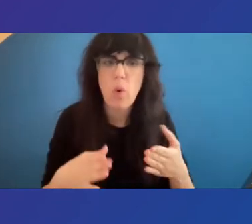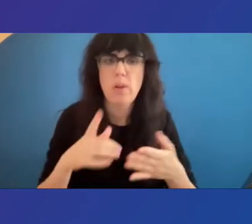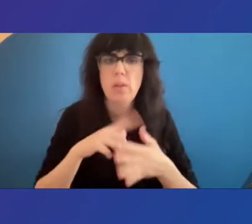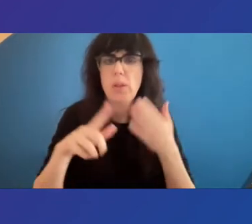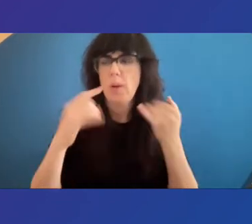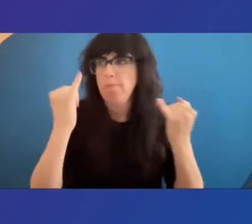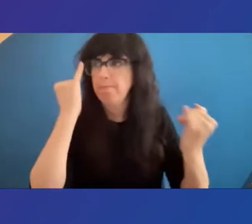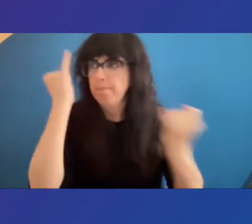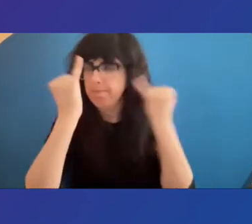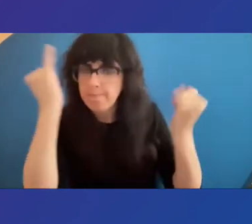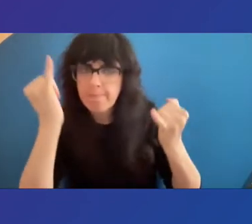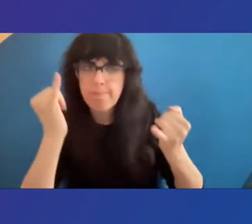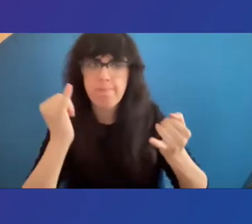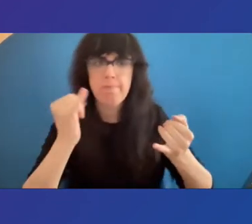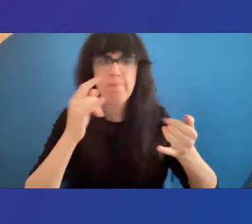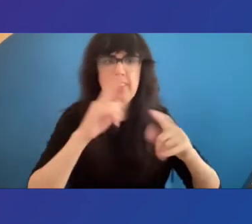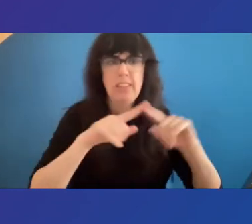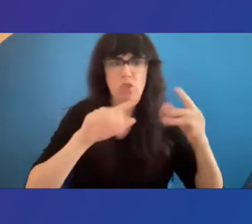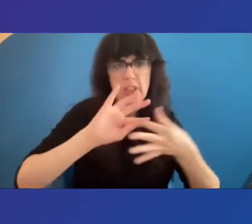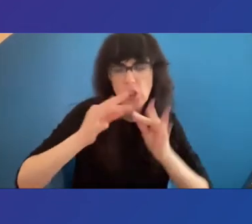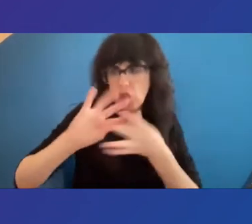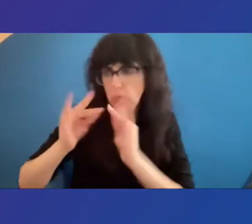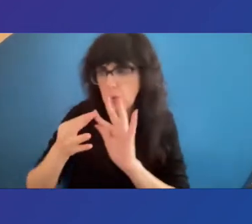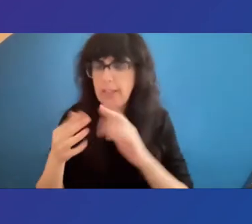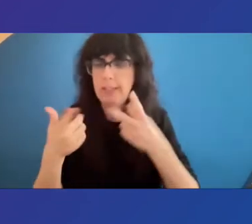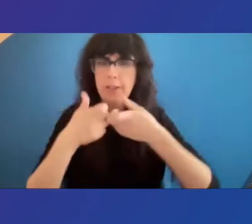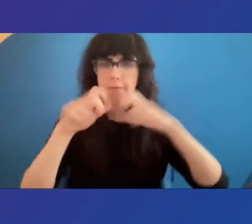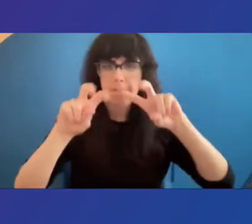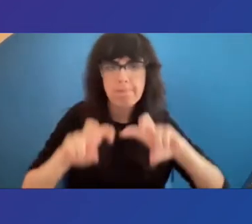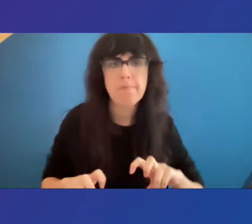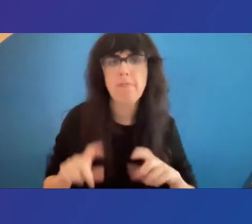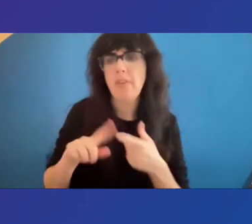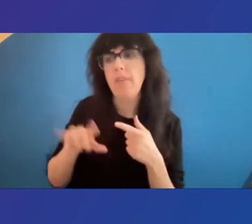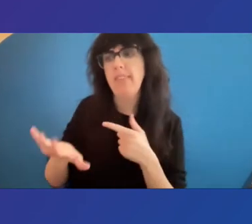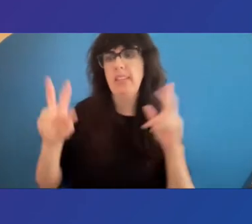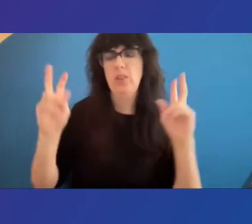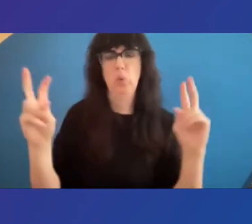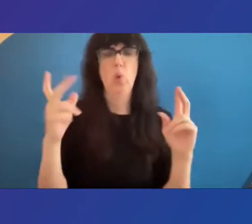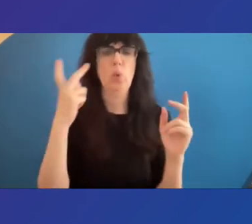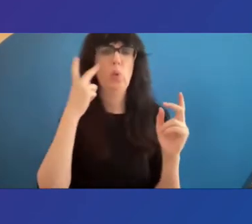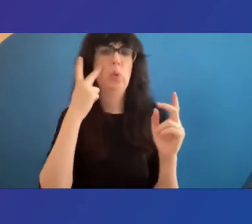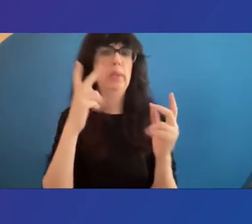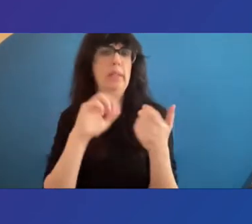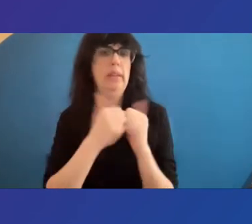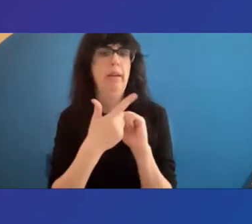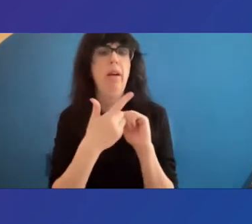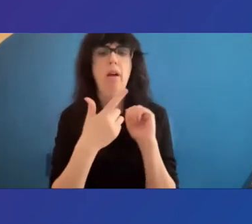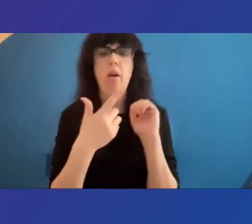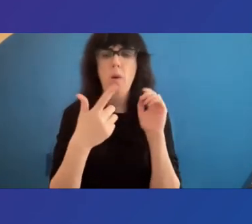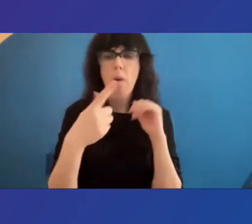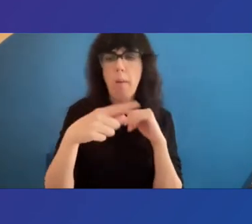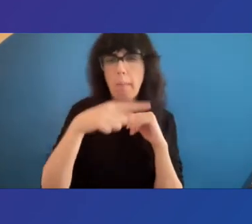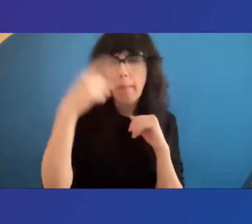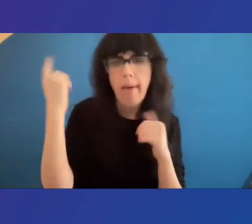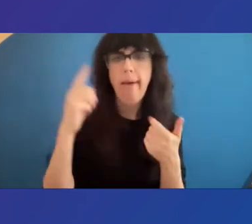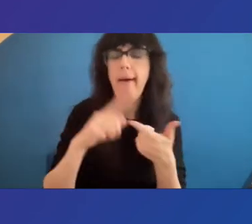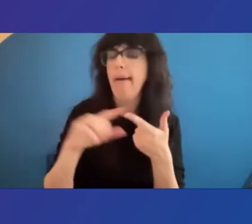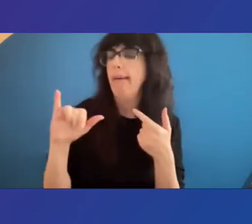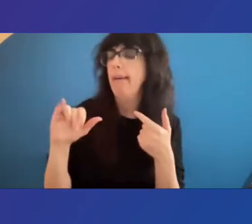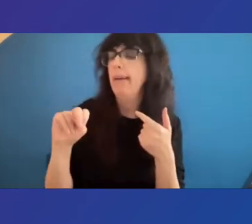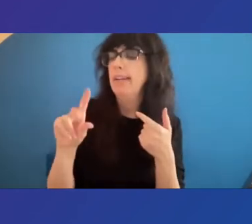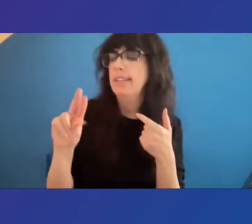interpretations on Said's quote to demonstrate how the work of Black, Indigenous, and disabled artists